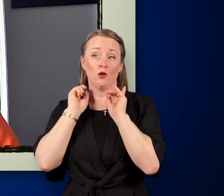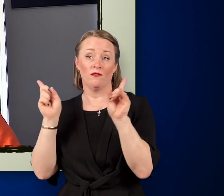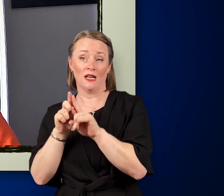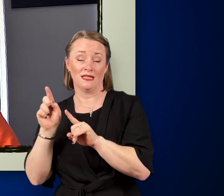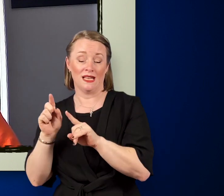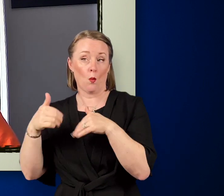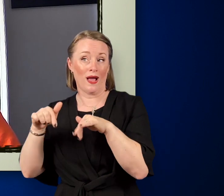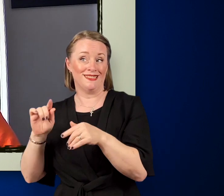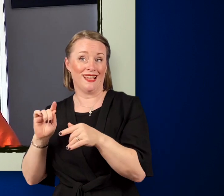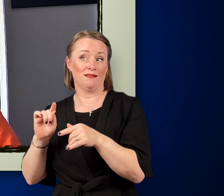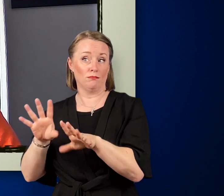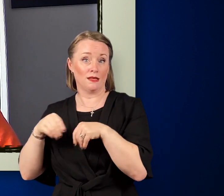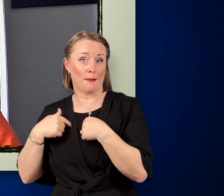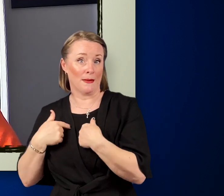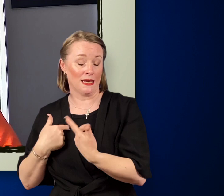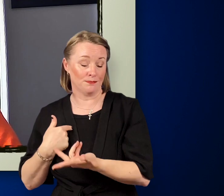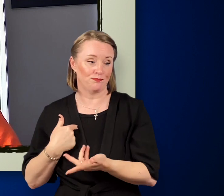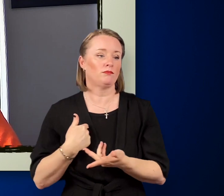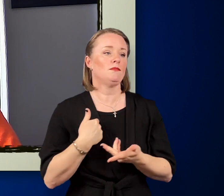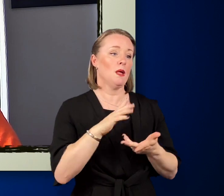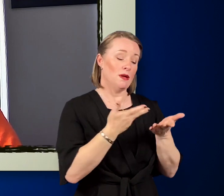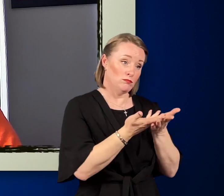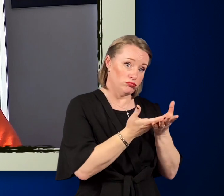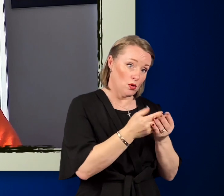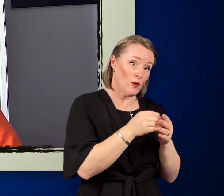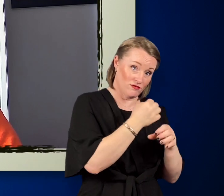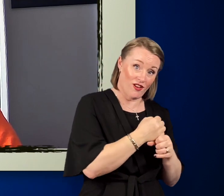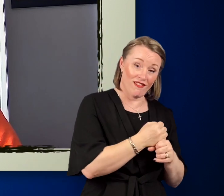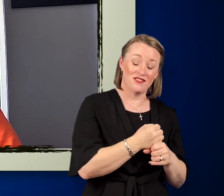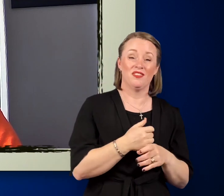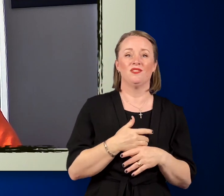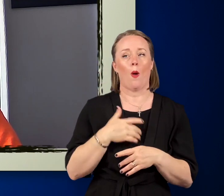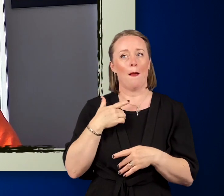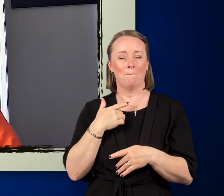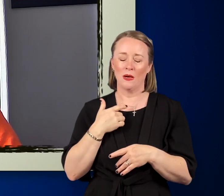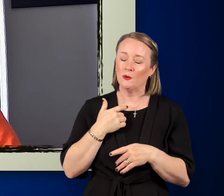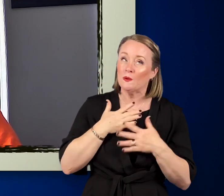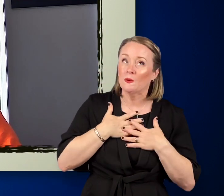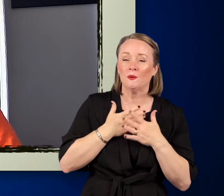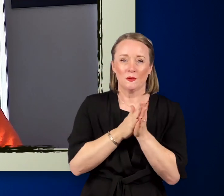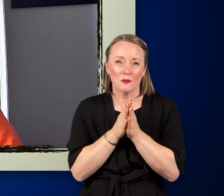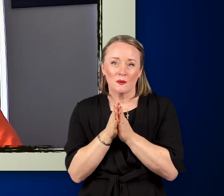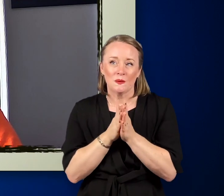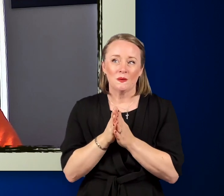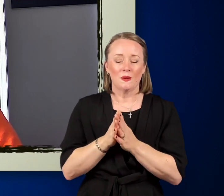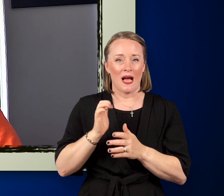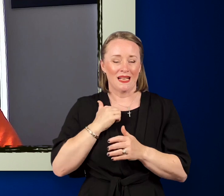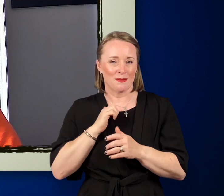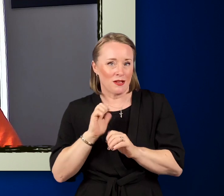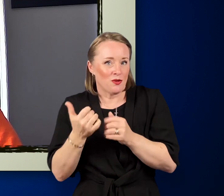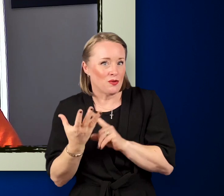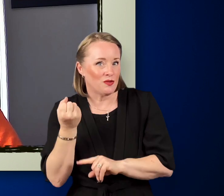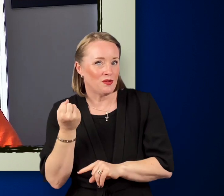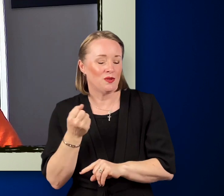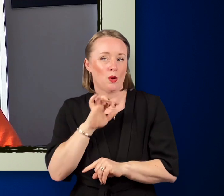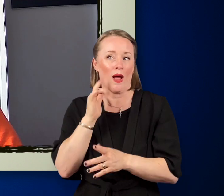to hear back from them about acceptance onto the course. But things are looking really good, and all the different contacts I've had are saying that my